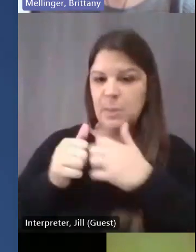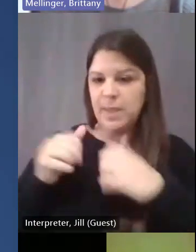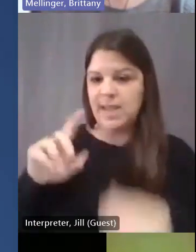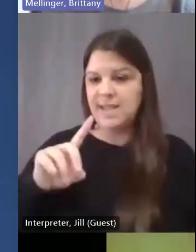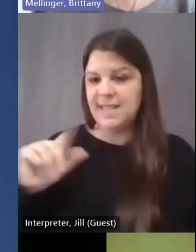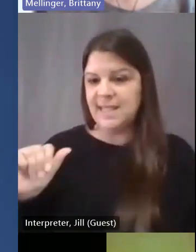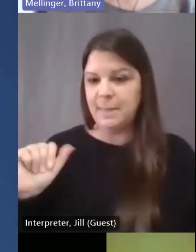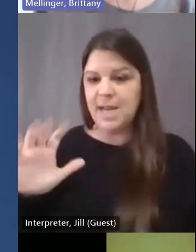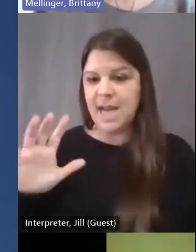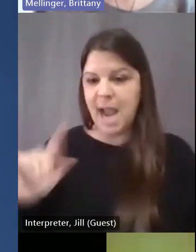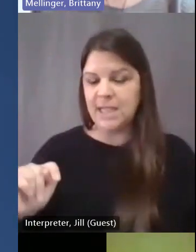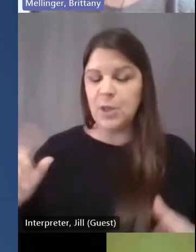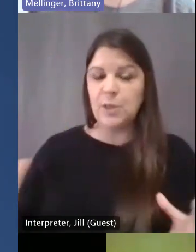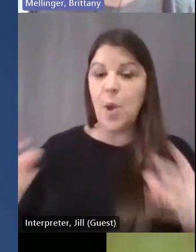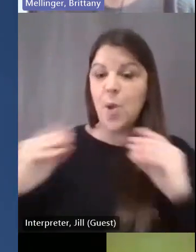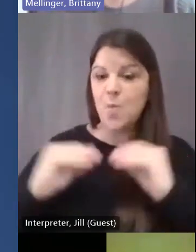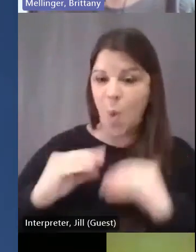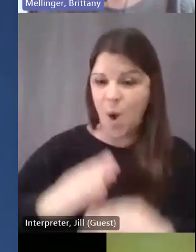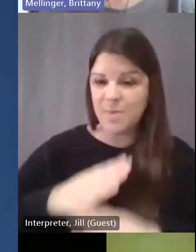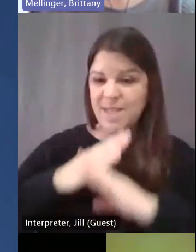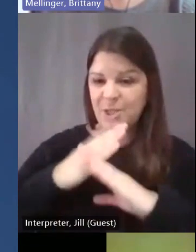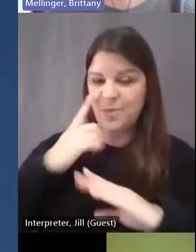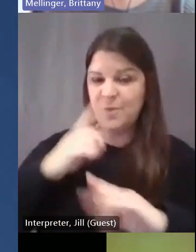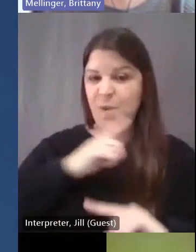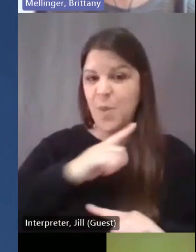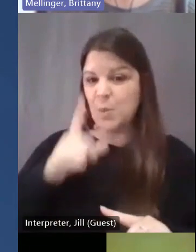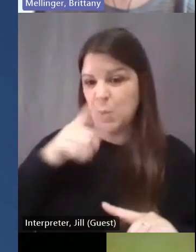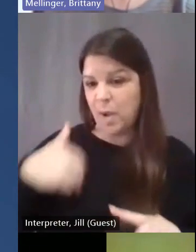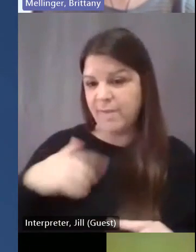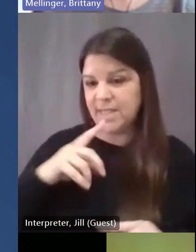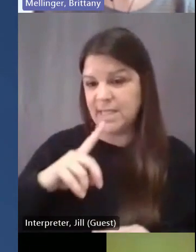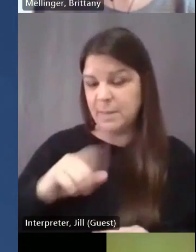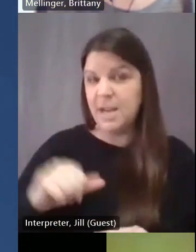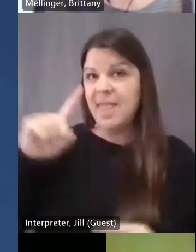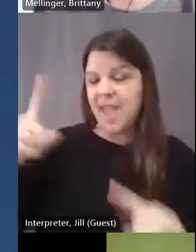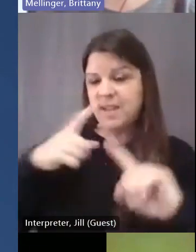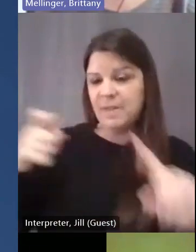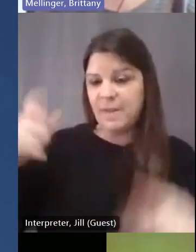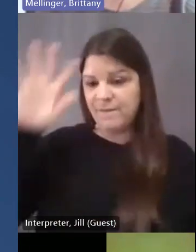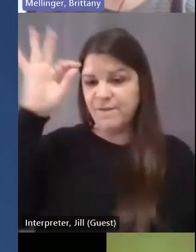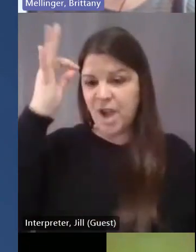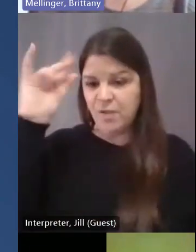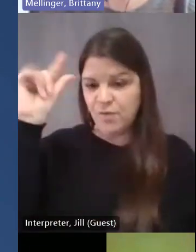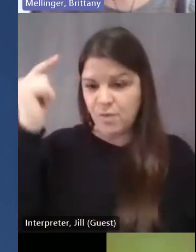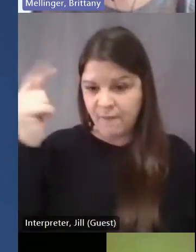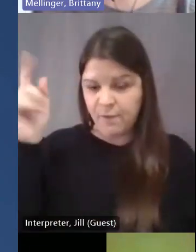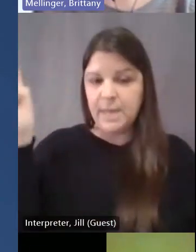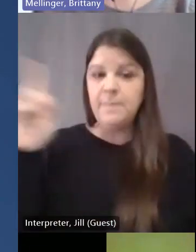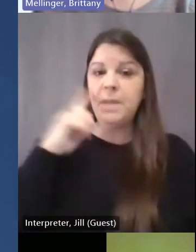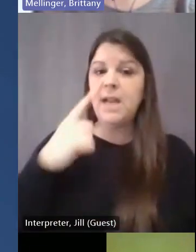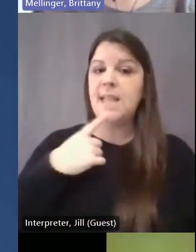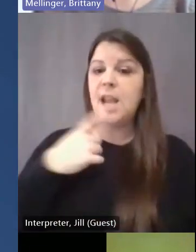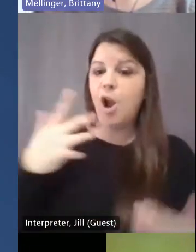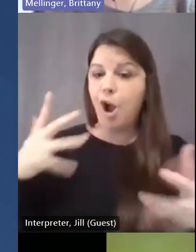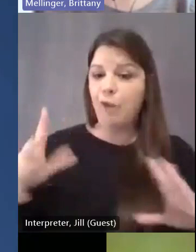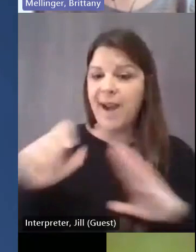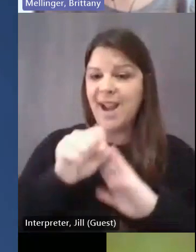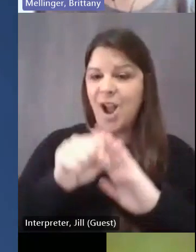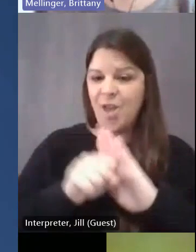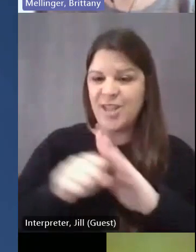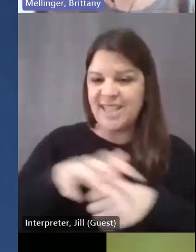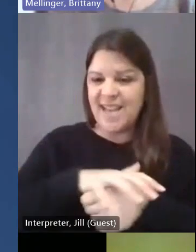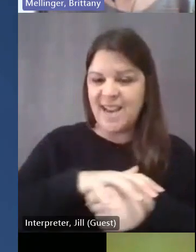provide additional protections for individuals with disabilities on the federal level. As I mentioned earlier, at the state level, the